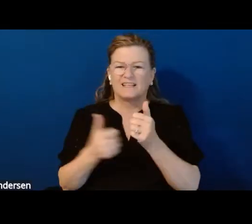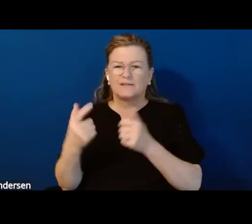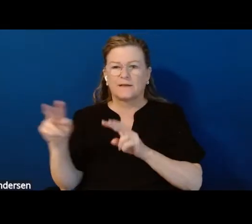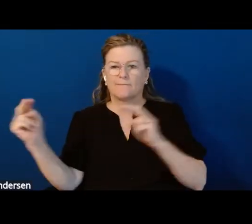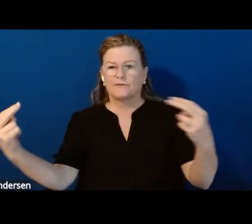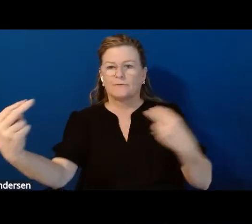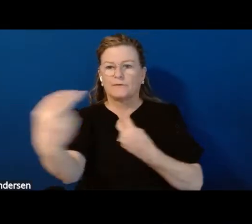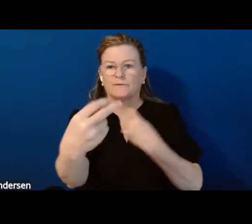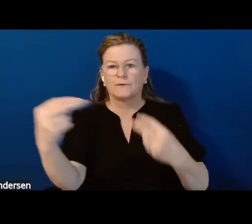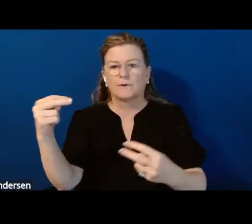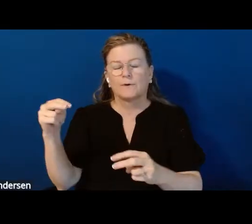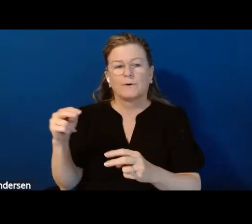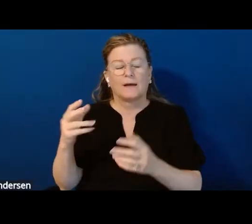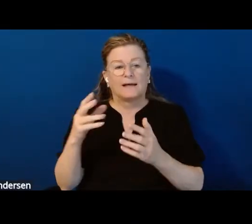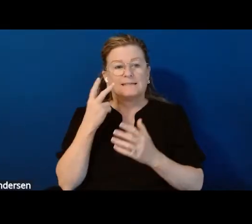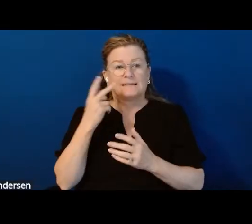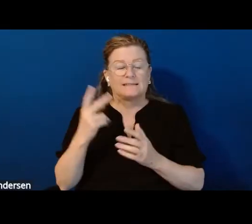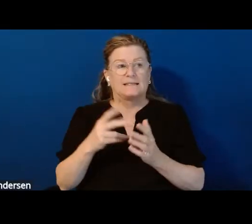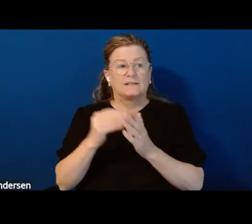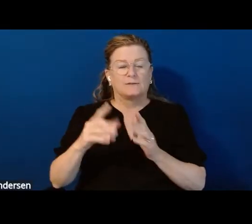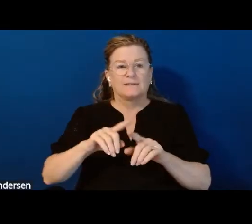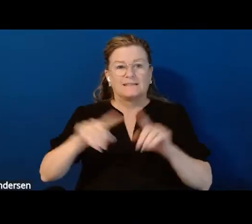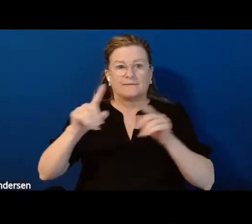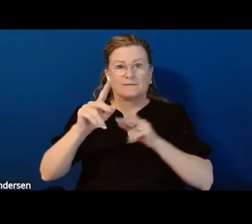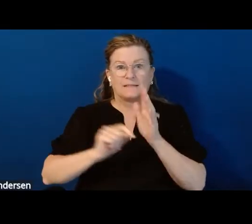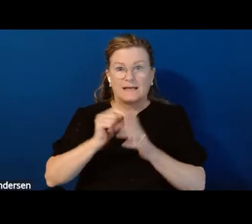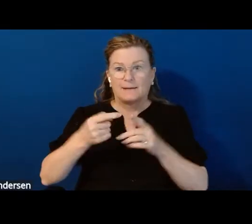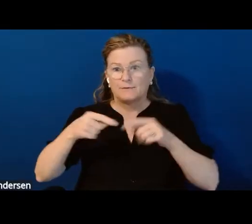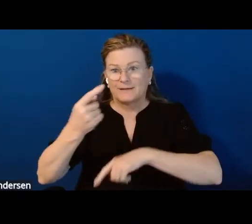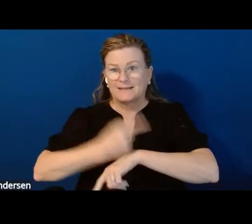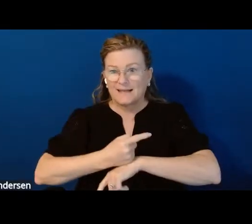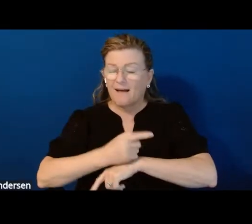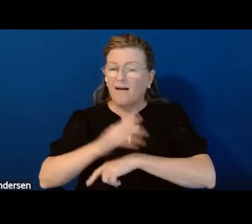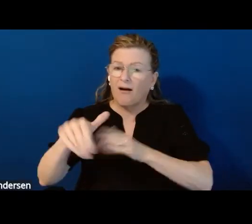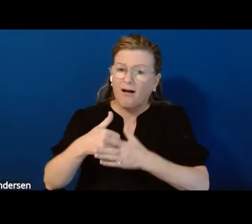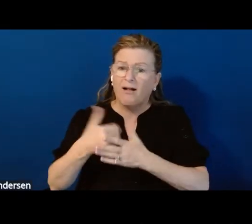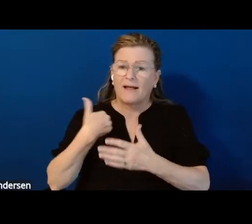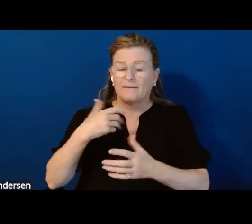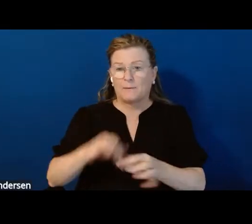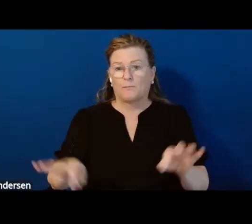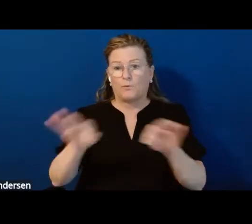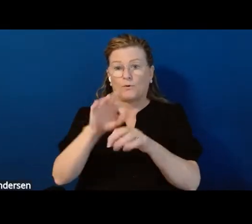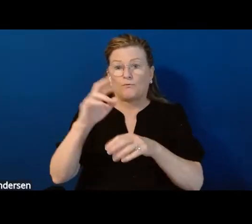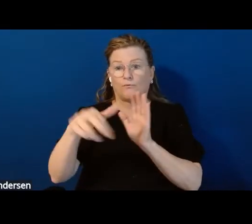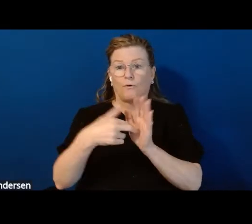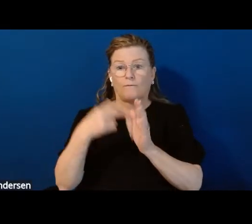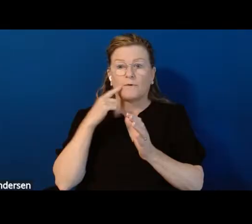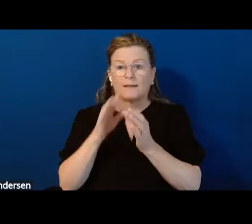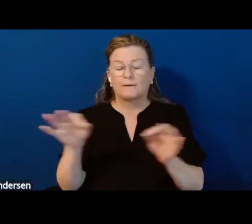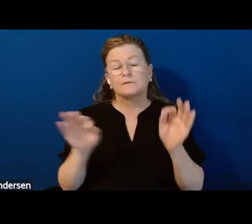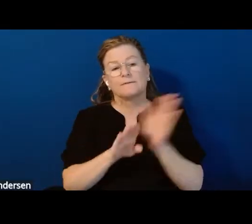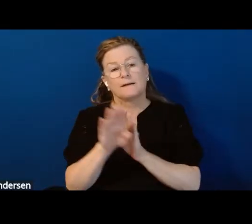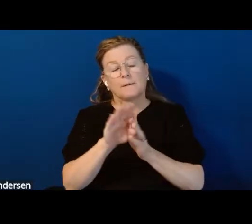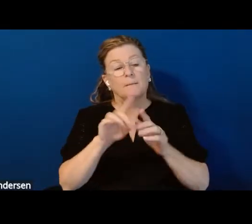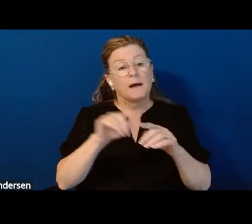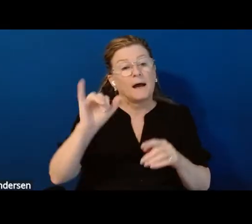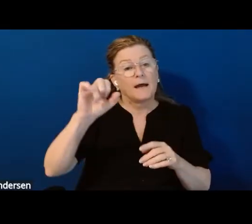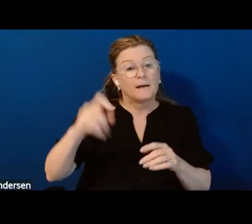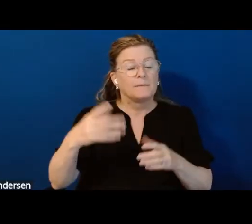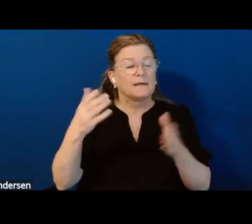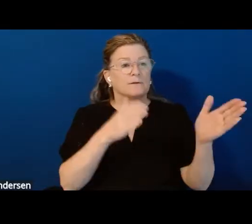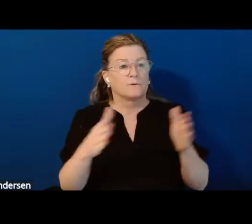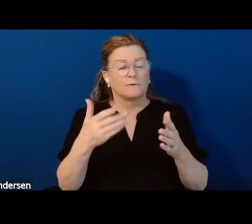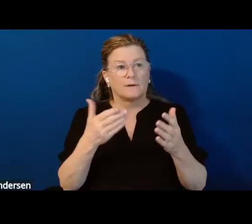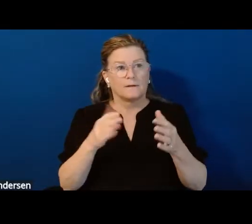at different times of the day, all playing a very important role in language development. But because the IEP is organized by service and